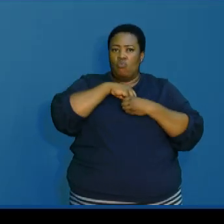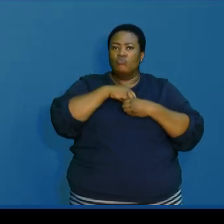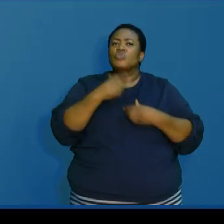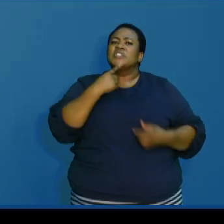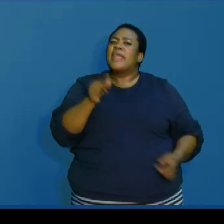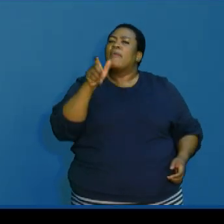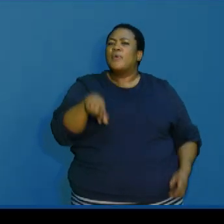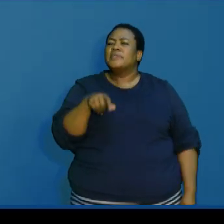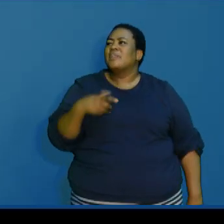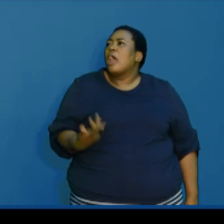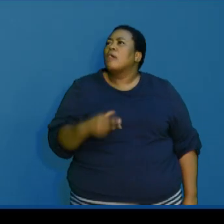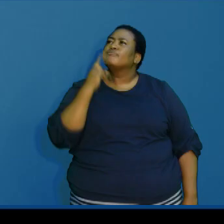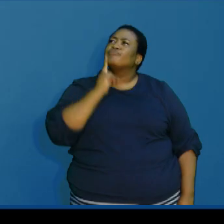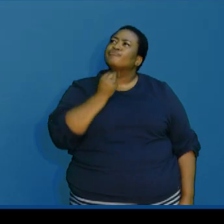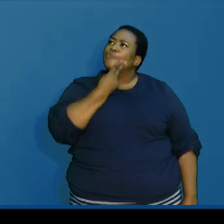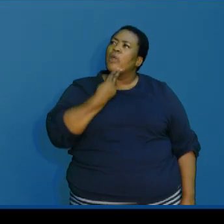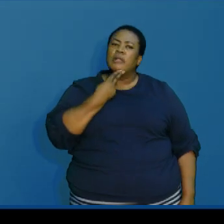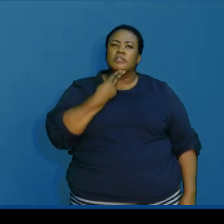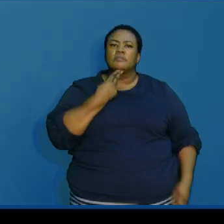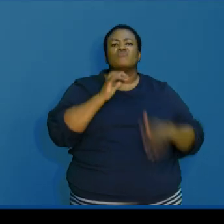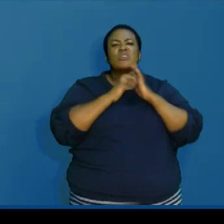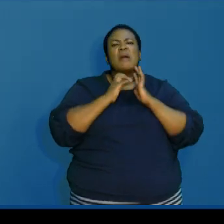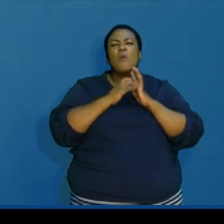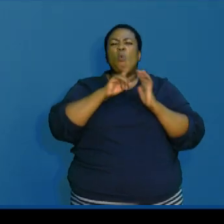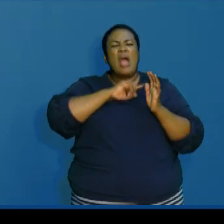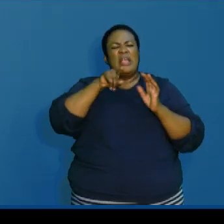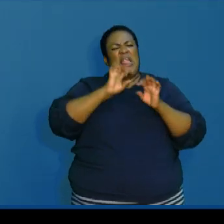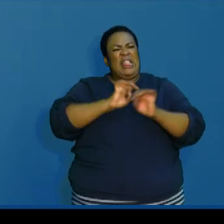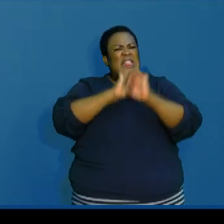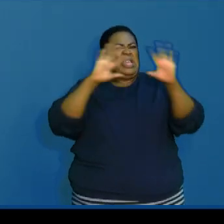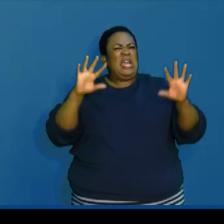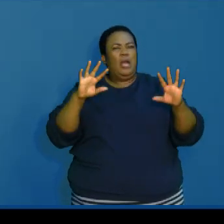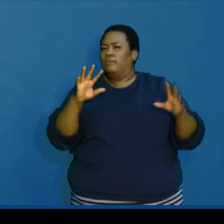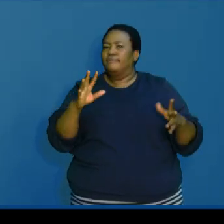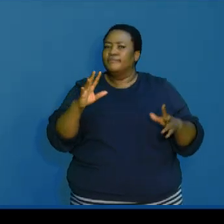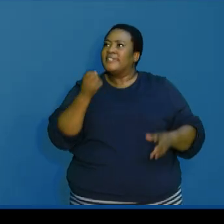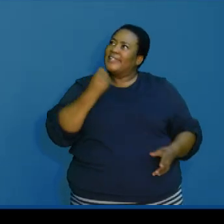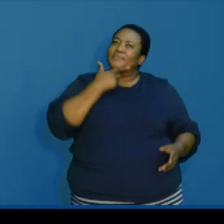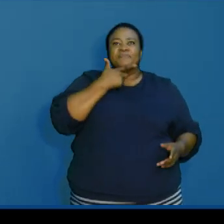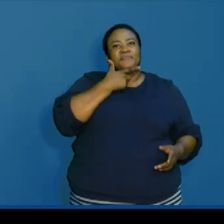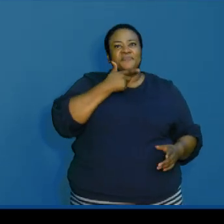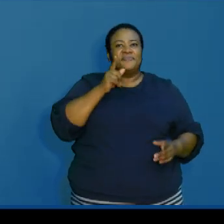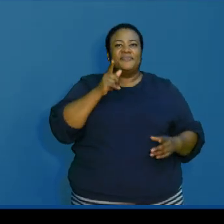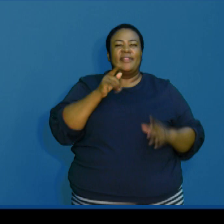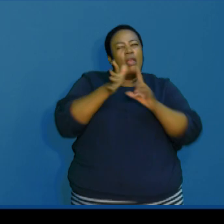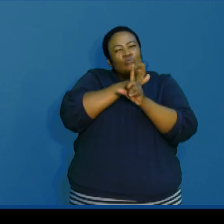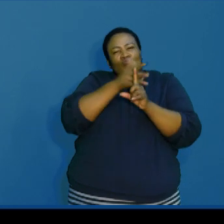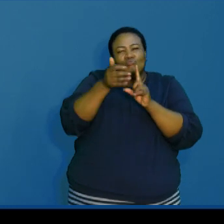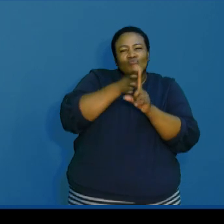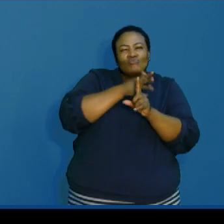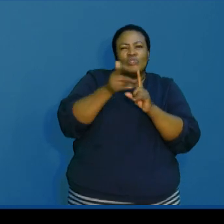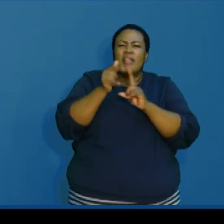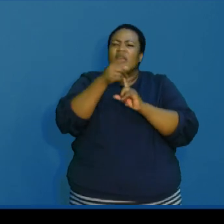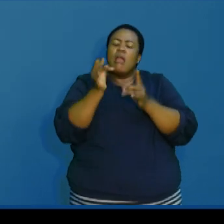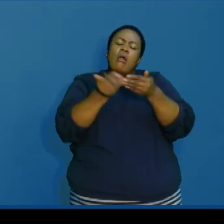nice, for example, because that is quite vague, you may say they are cheerful, they are charming, they are